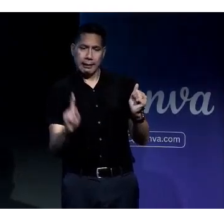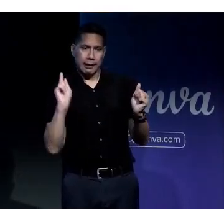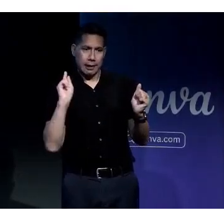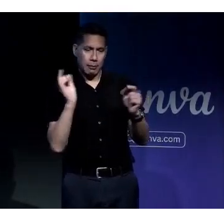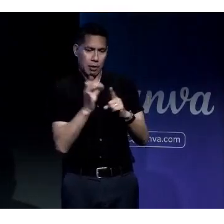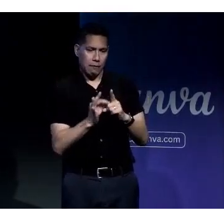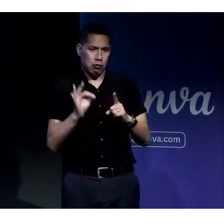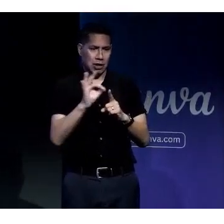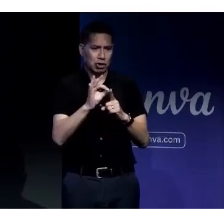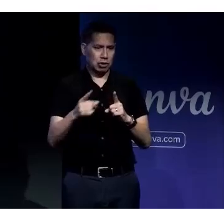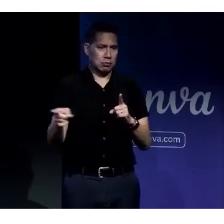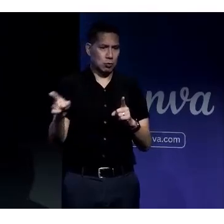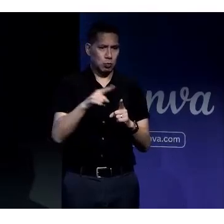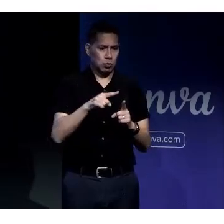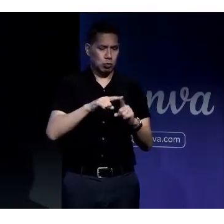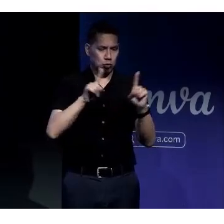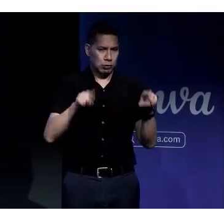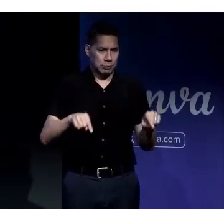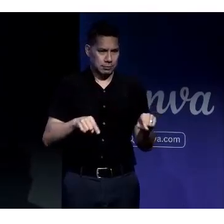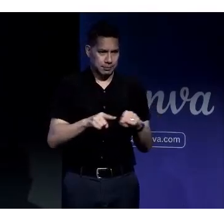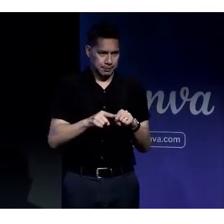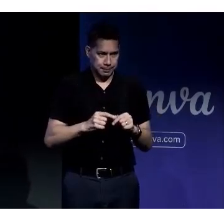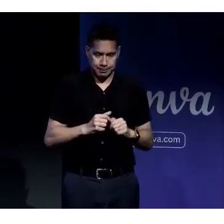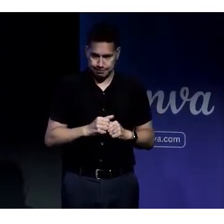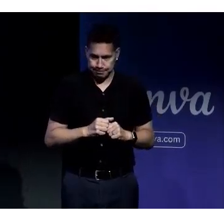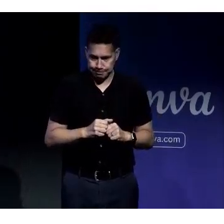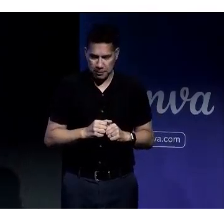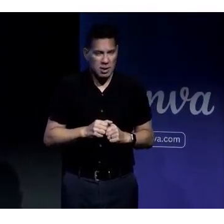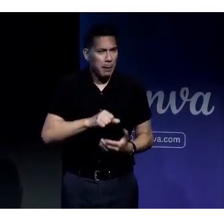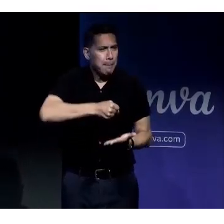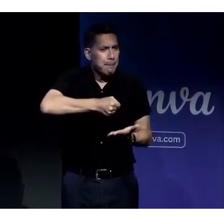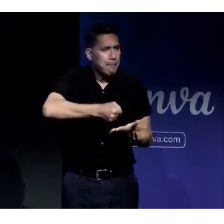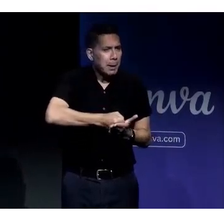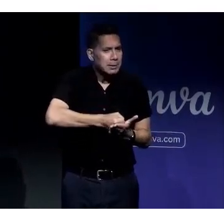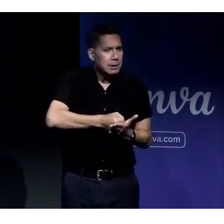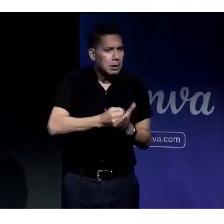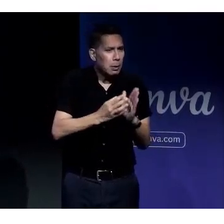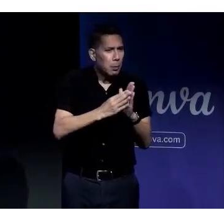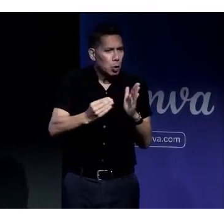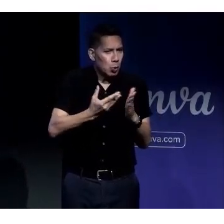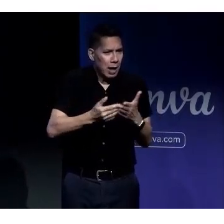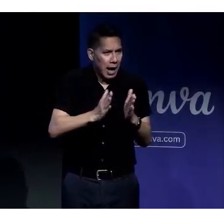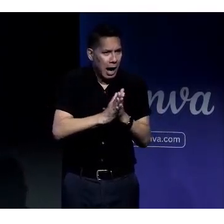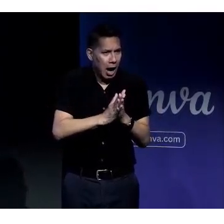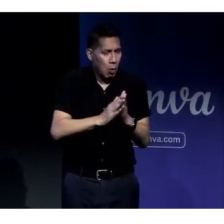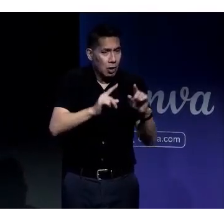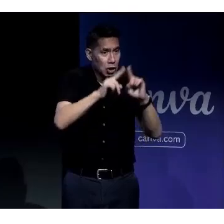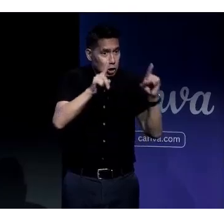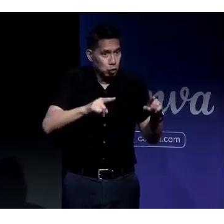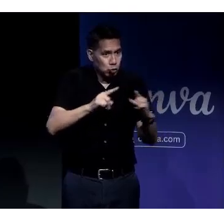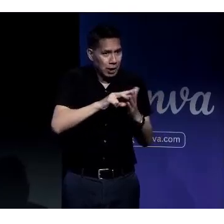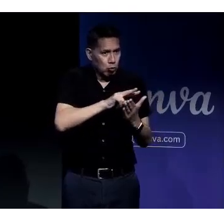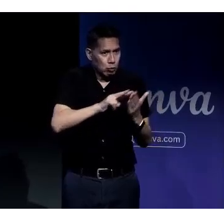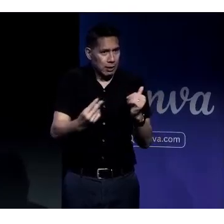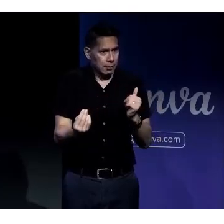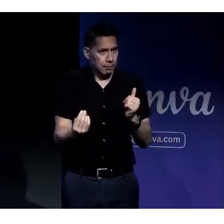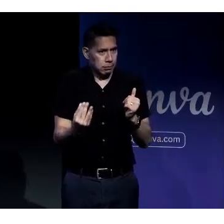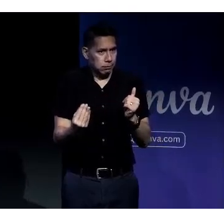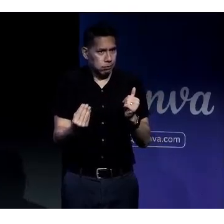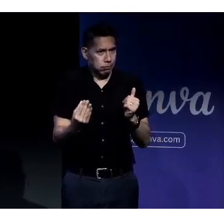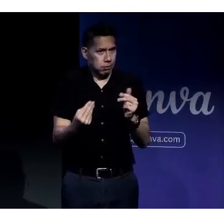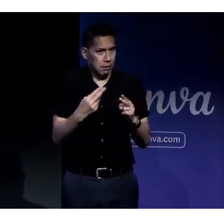refresh the screen. So that's the basic model for how screen readers interact with applications on your computer, and